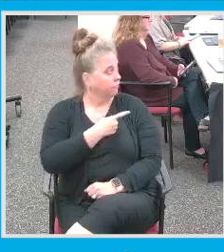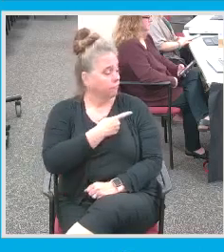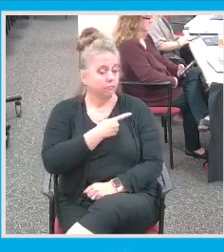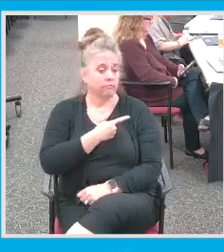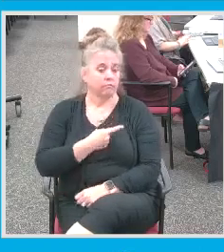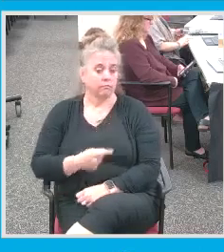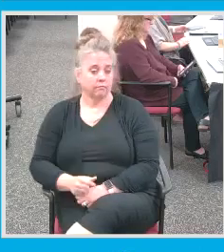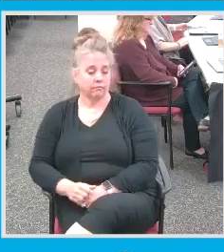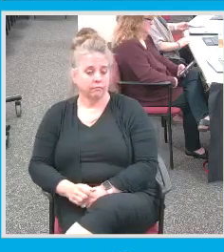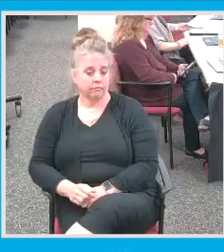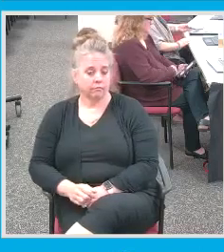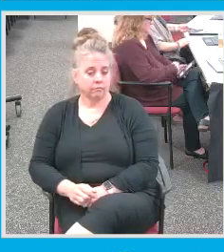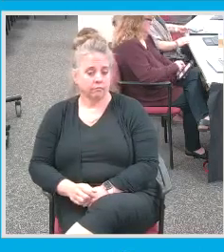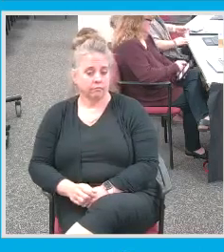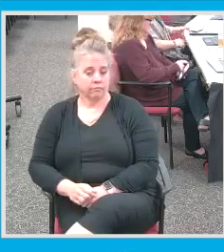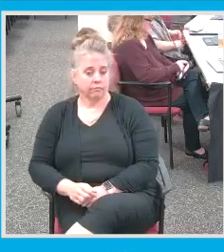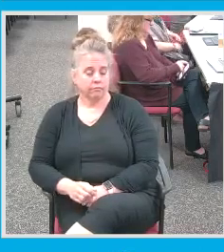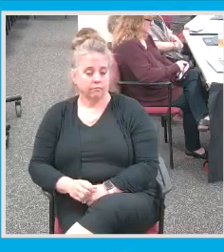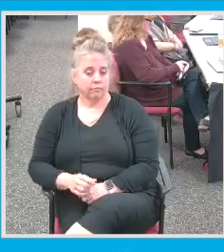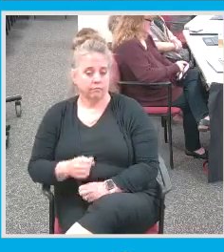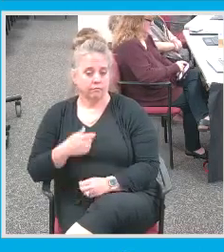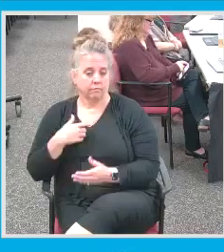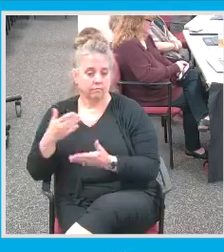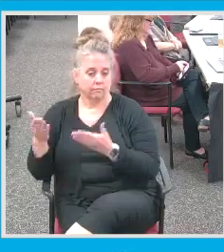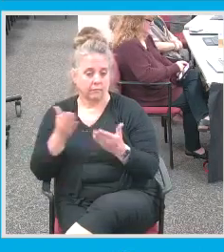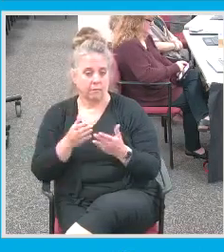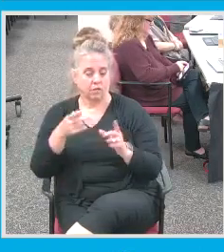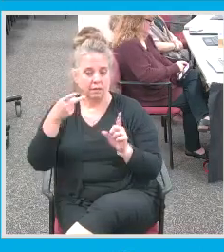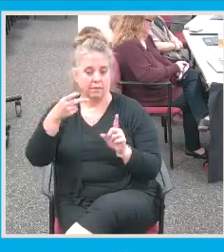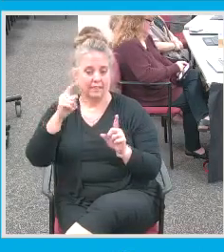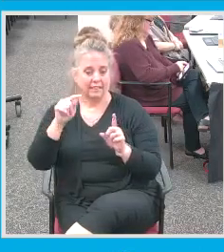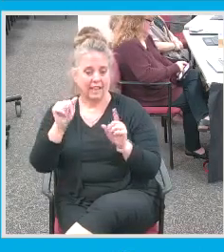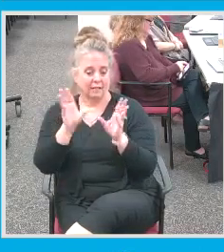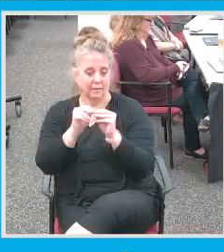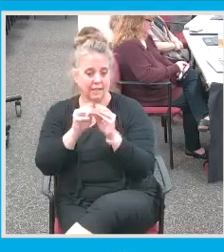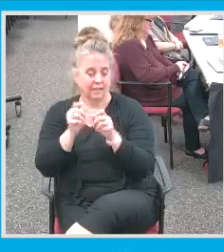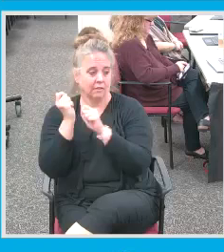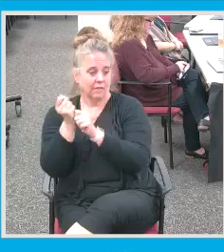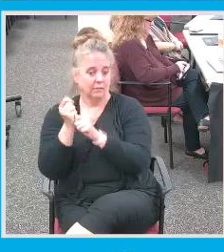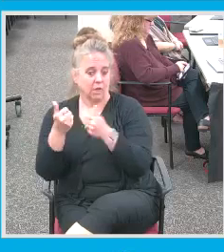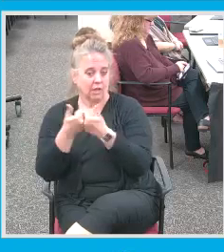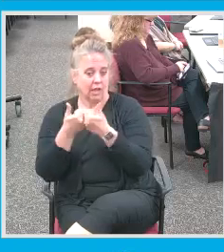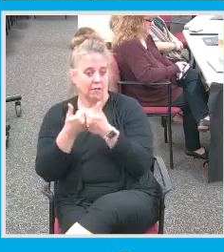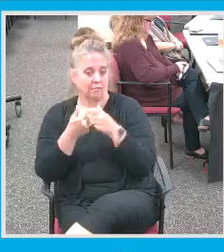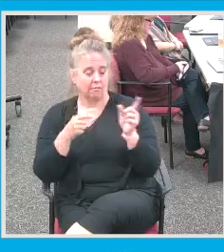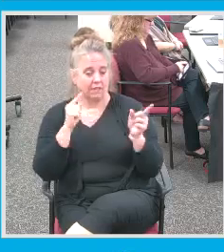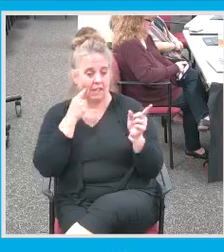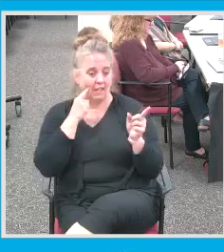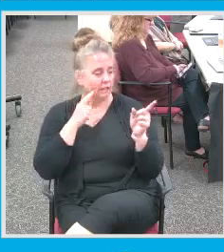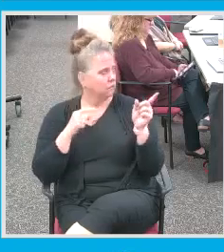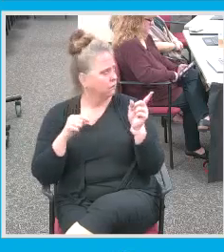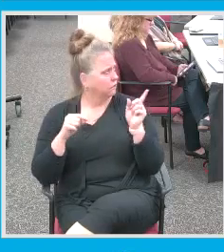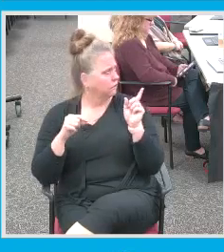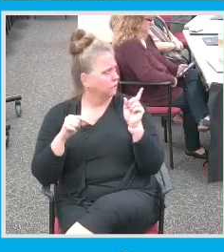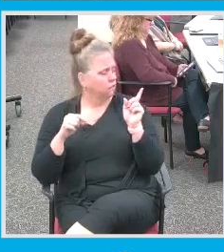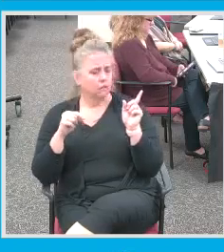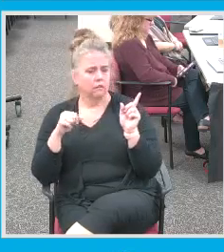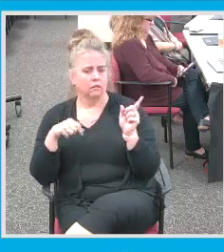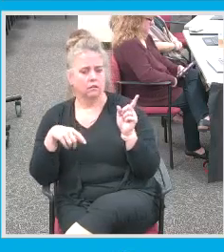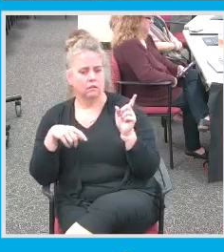and PTA meetings. You know, other resource tables have fun things like candy, sunglasses. I put these